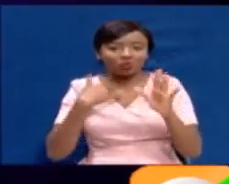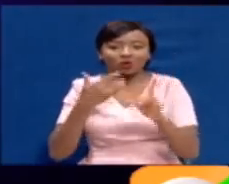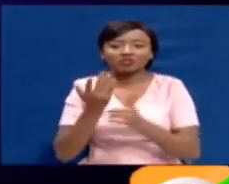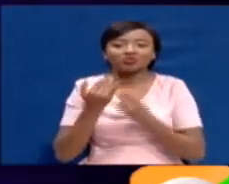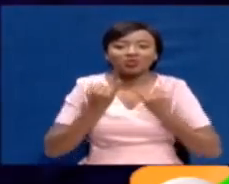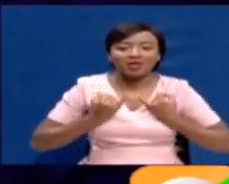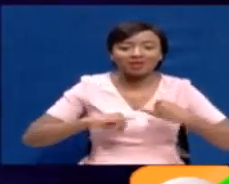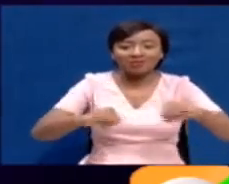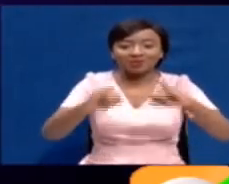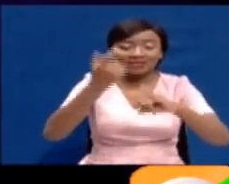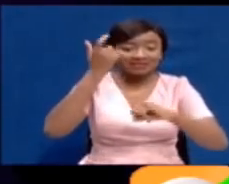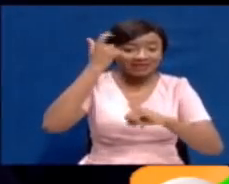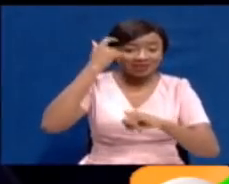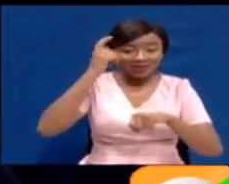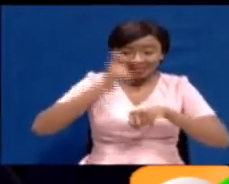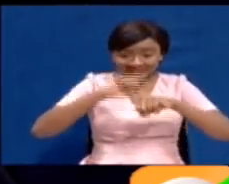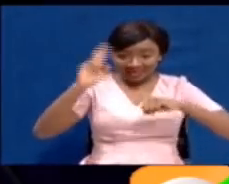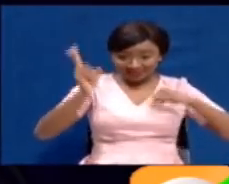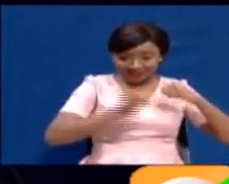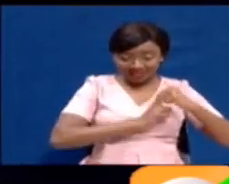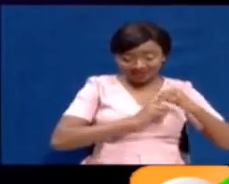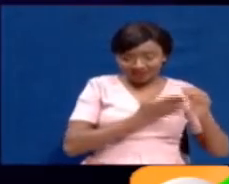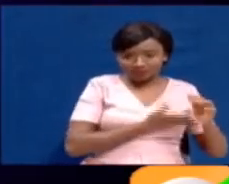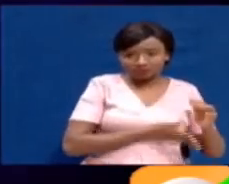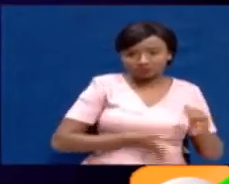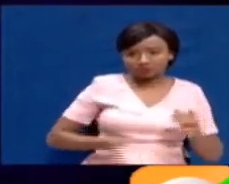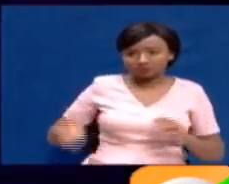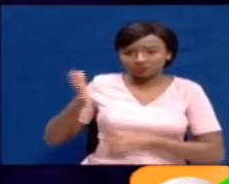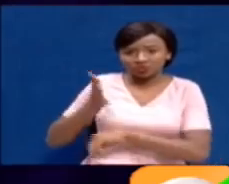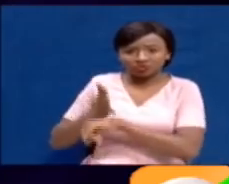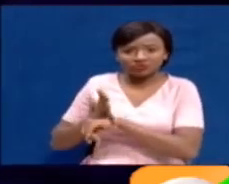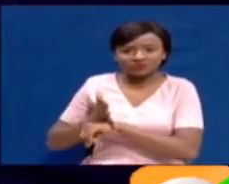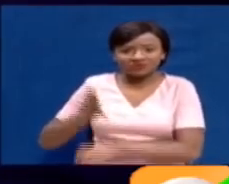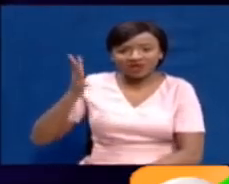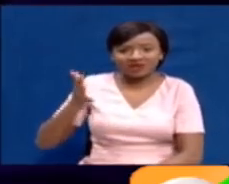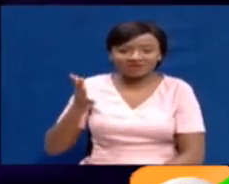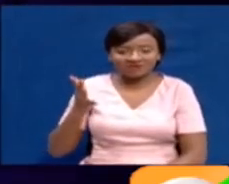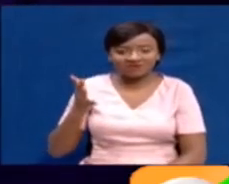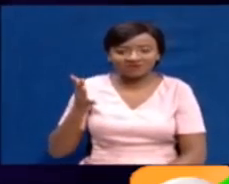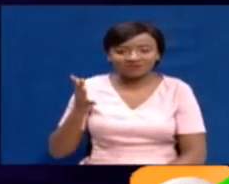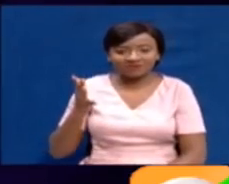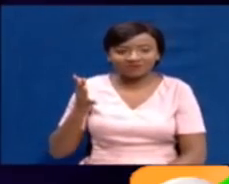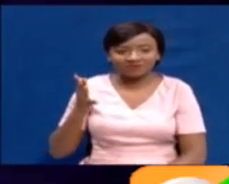it's 7 to 6 curfew, as the